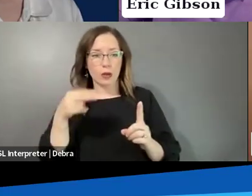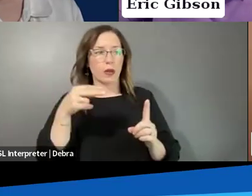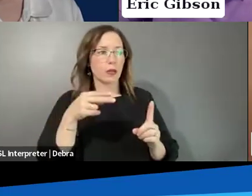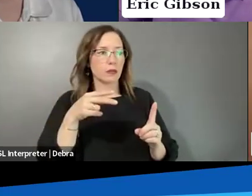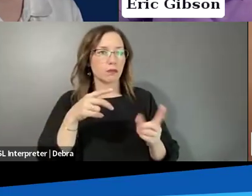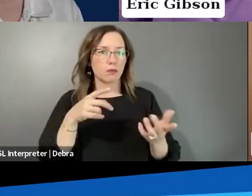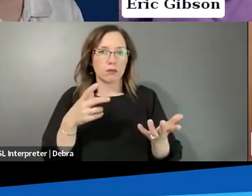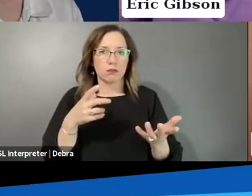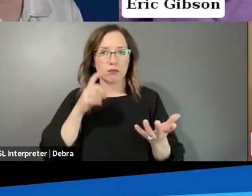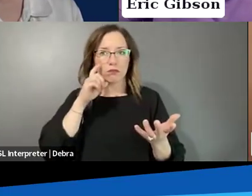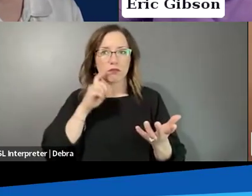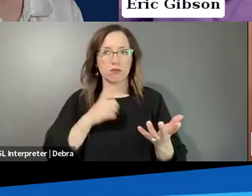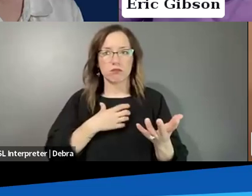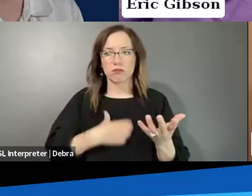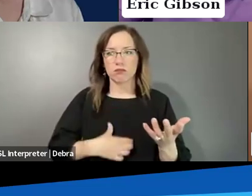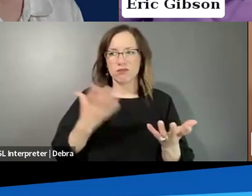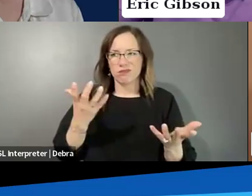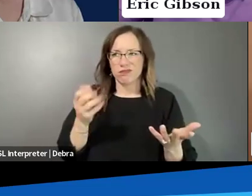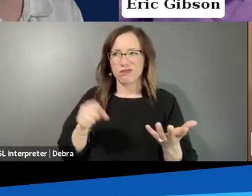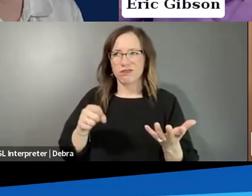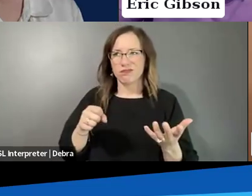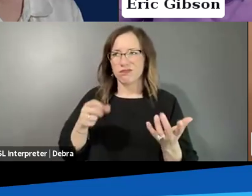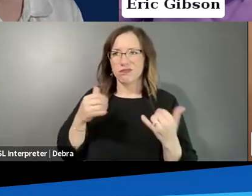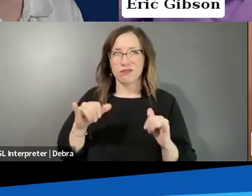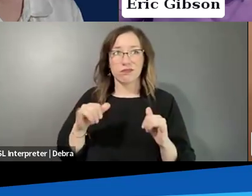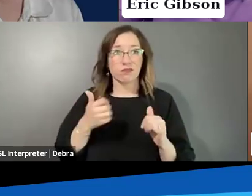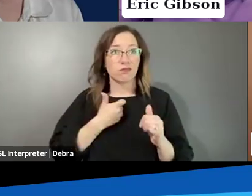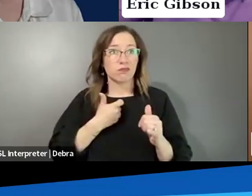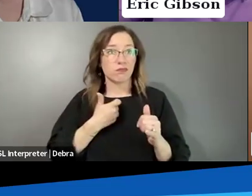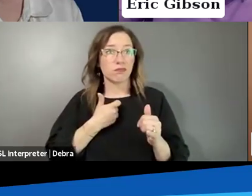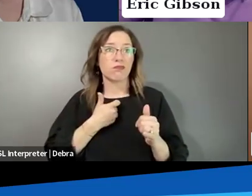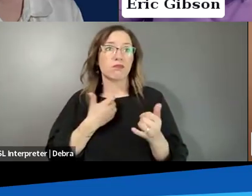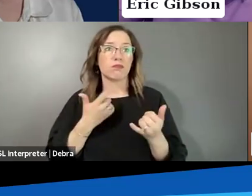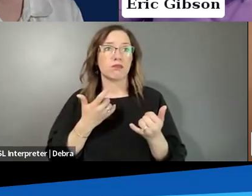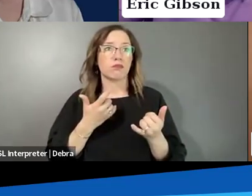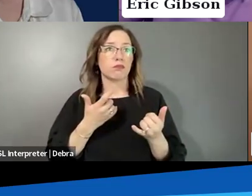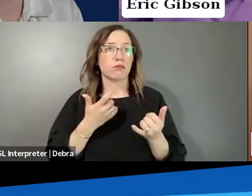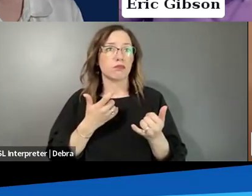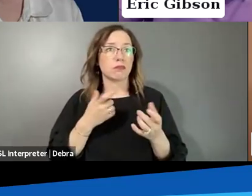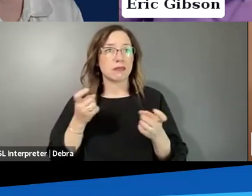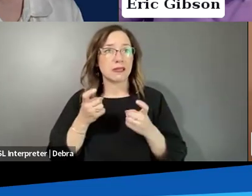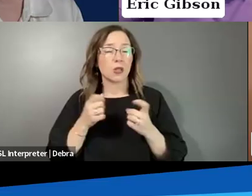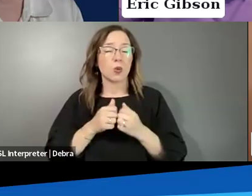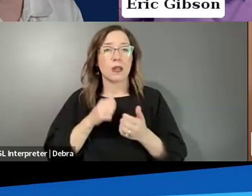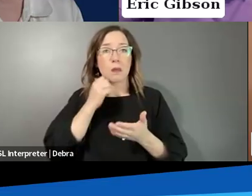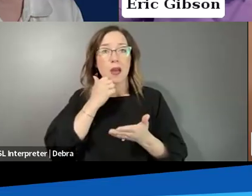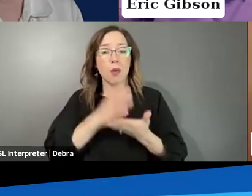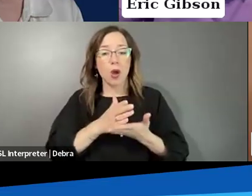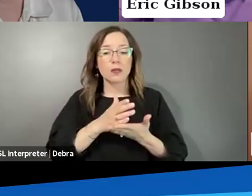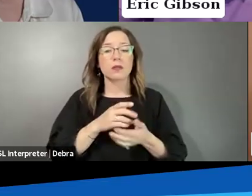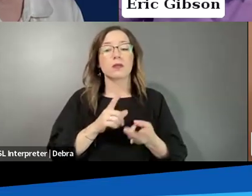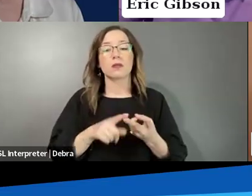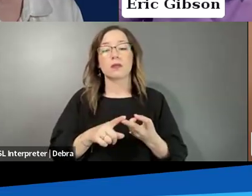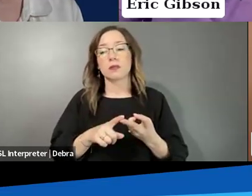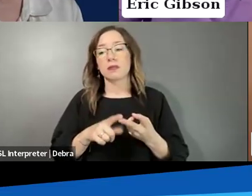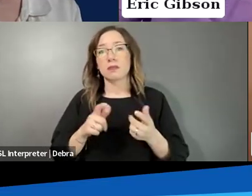Right. And you know, I know, you know, myself, I'm at a place now where I'm also dealing with menopause, with, you